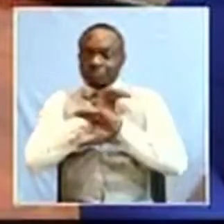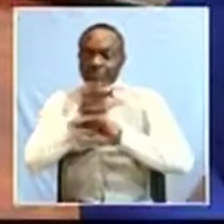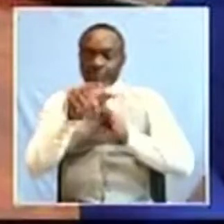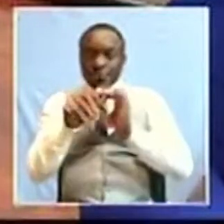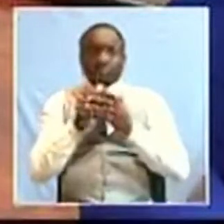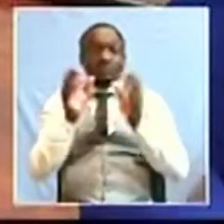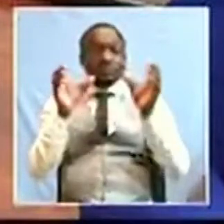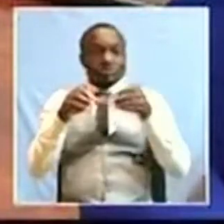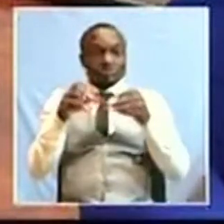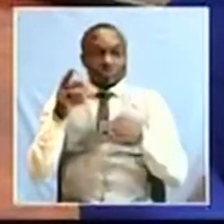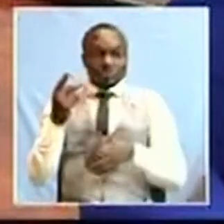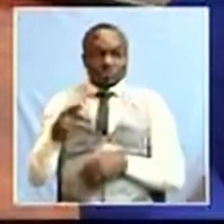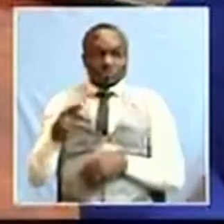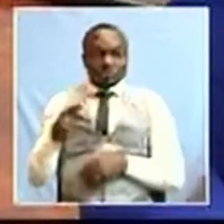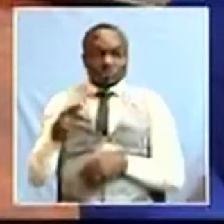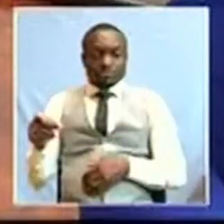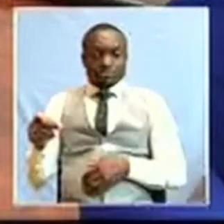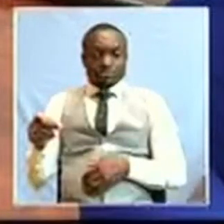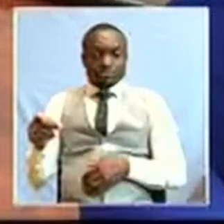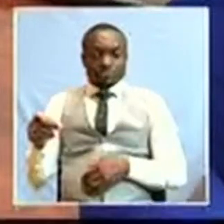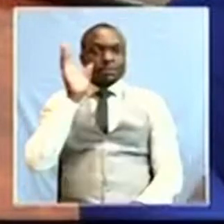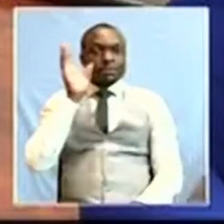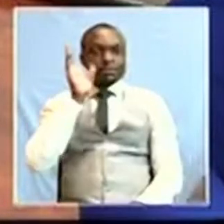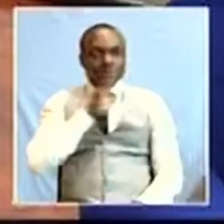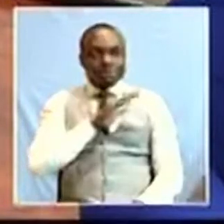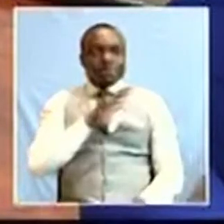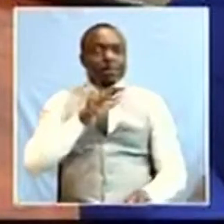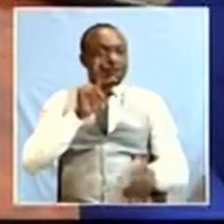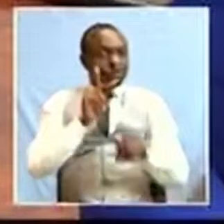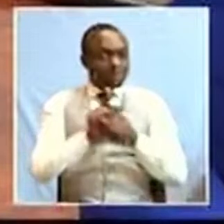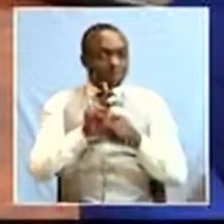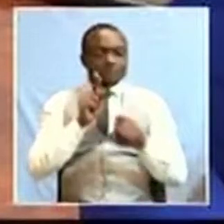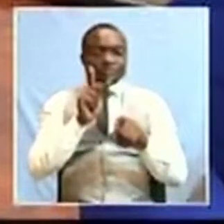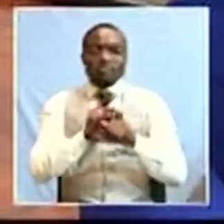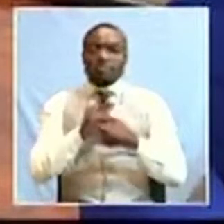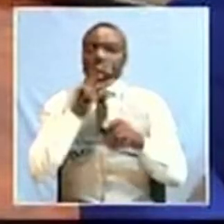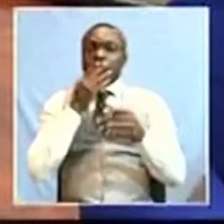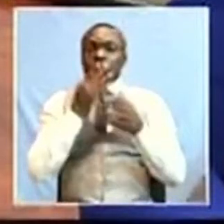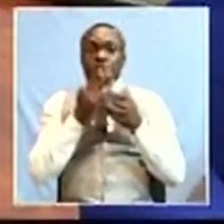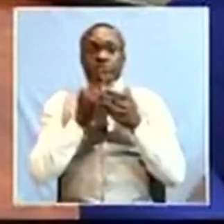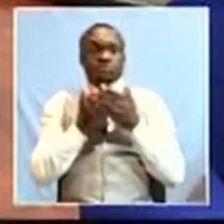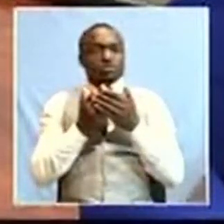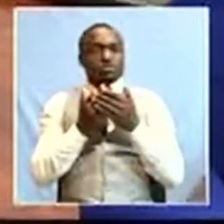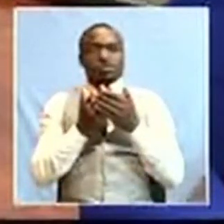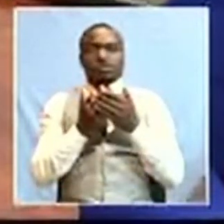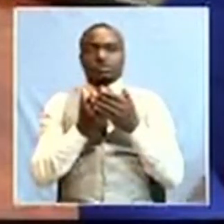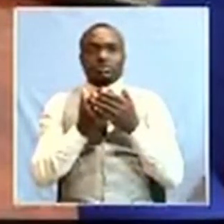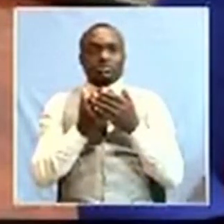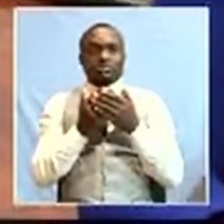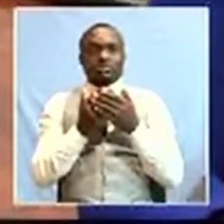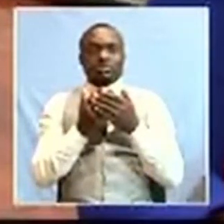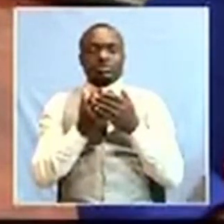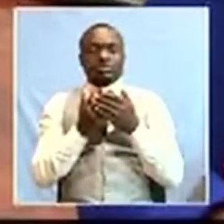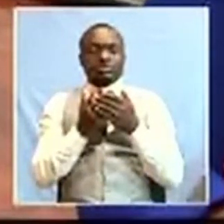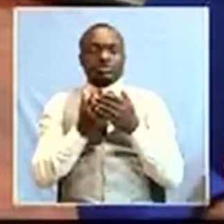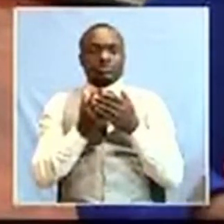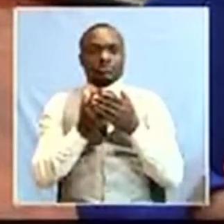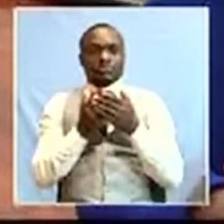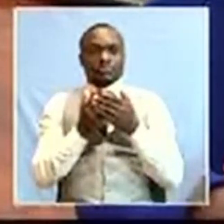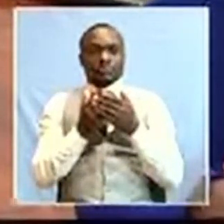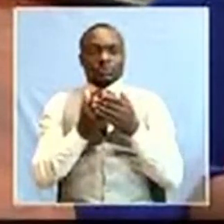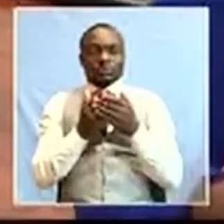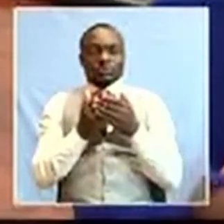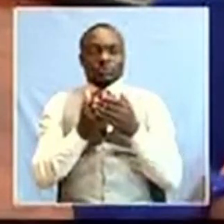council properties are insured and are maintained in a good state of repair.